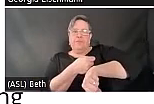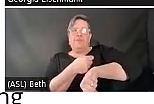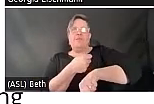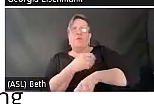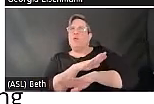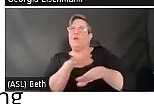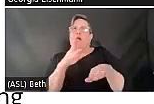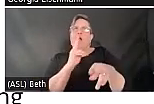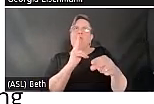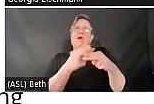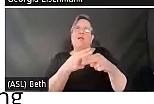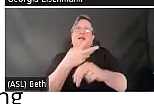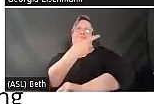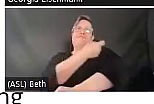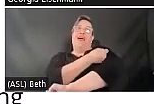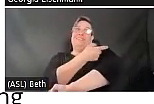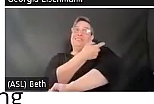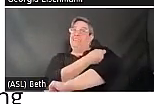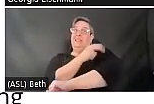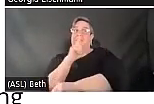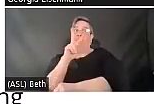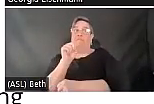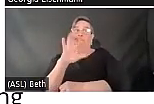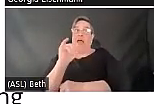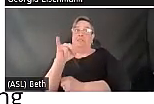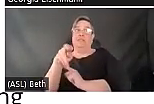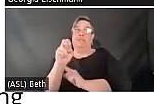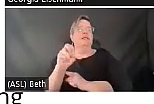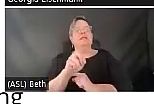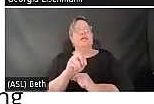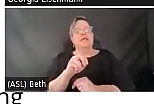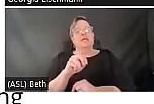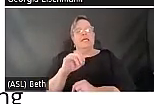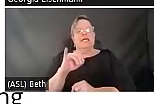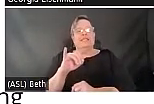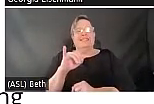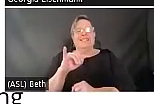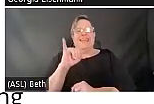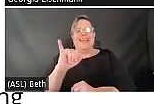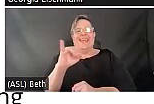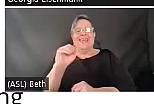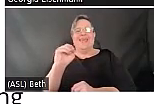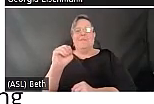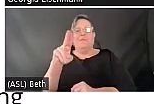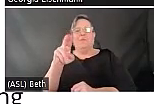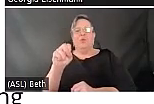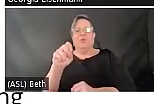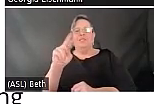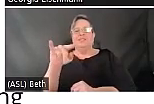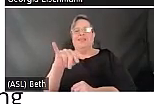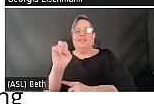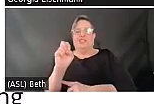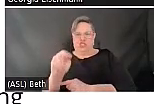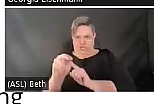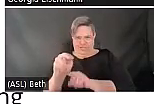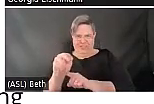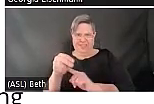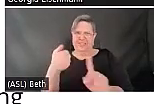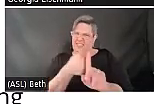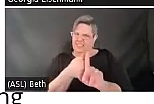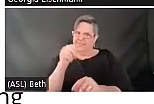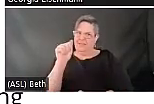vaccine, it's an immunization, it's an RSV monoclonal antibody that came out strong